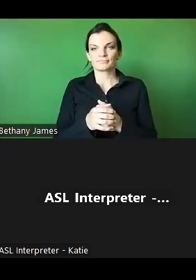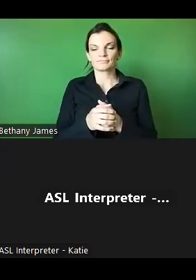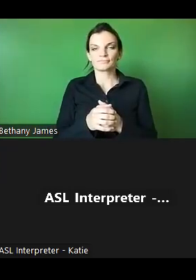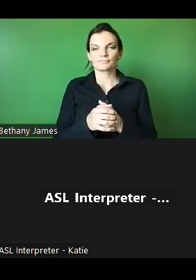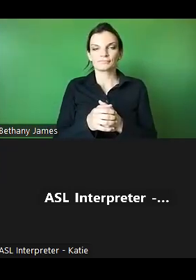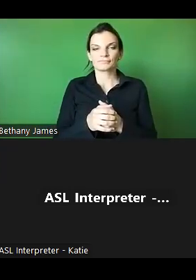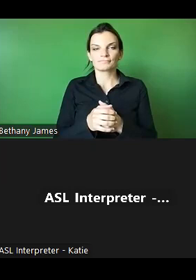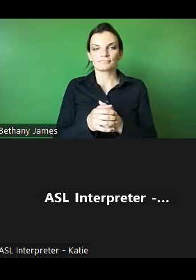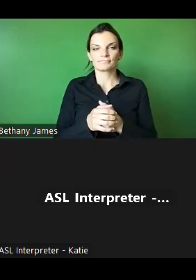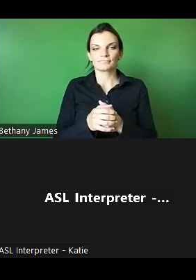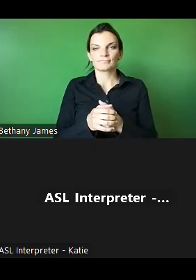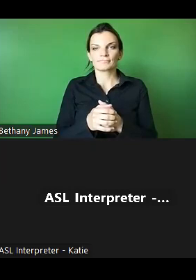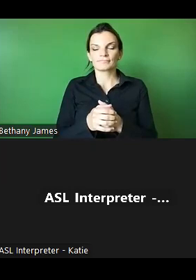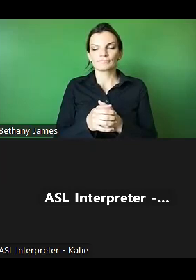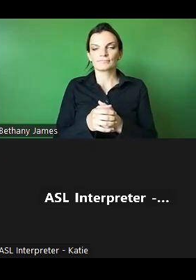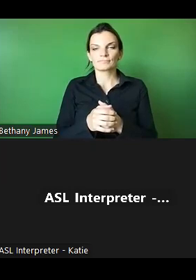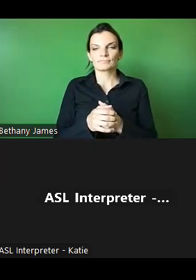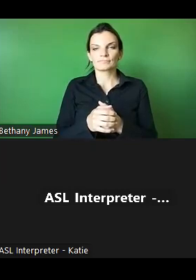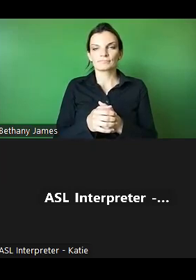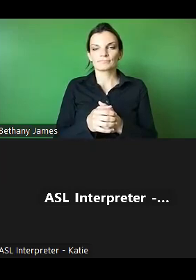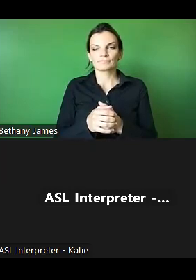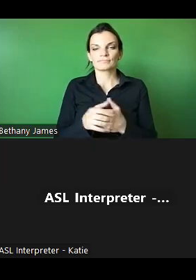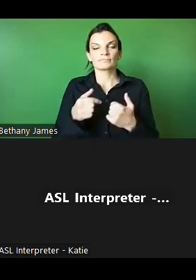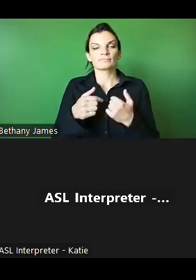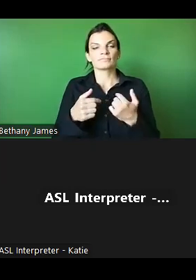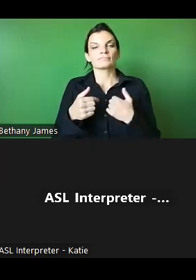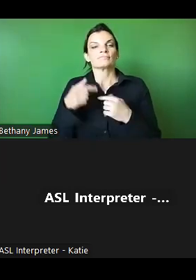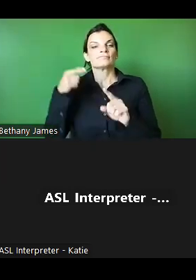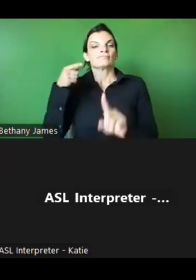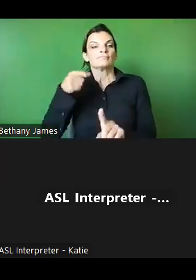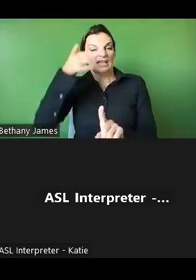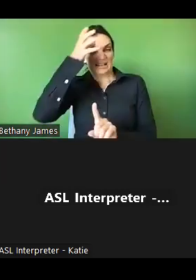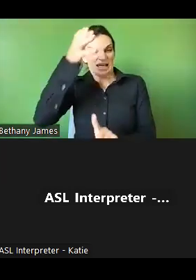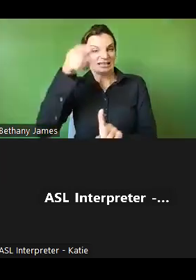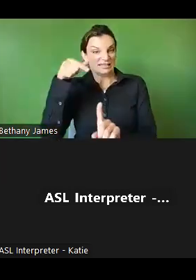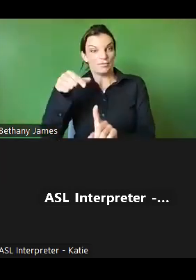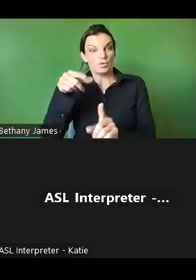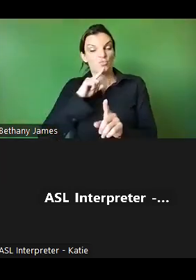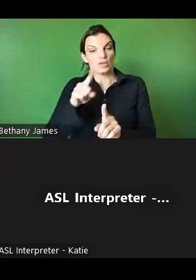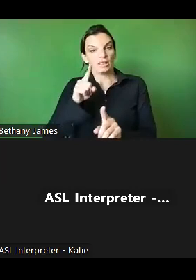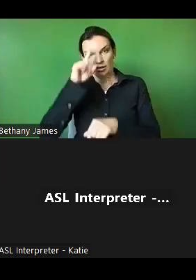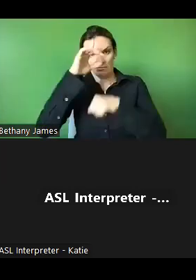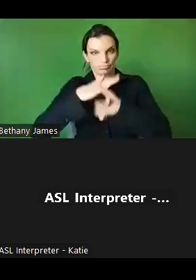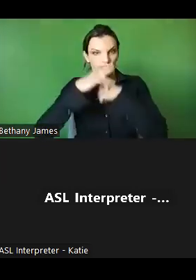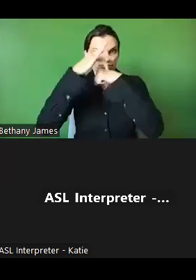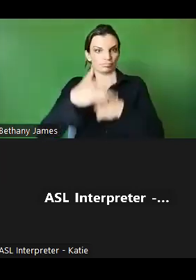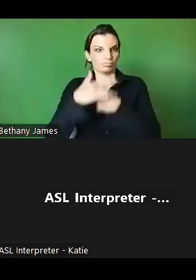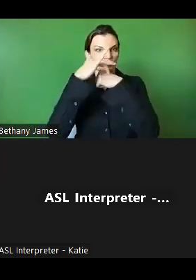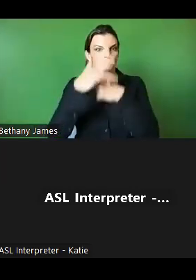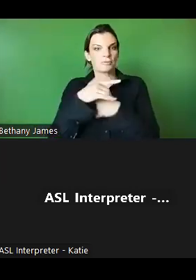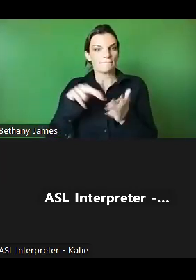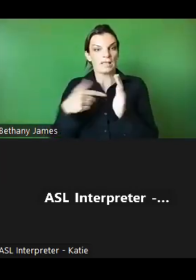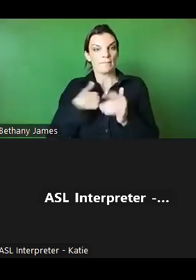we are expressing concern that too much emphasis on this concept amounts to emotional reasoning.